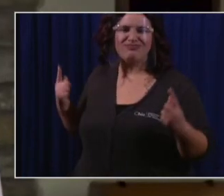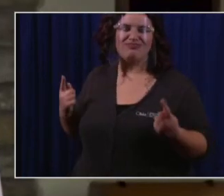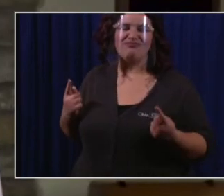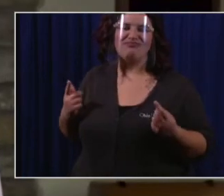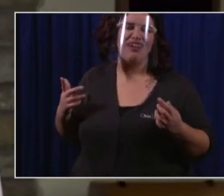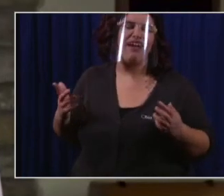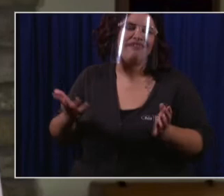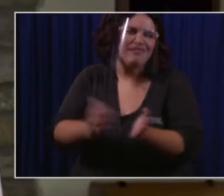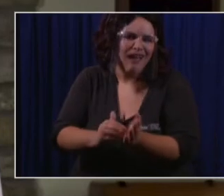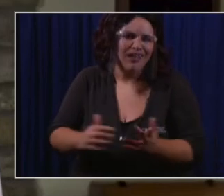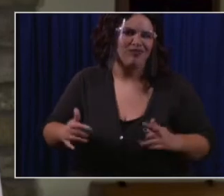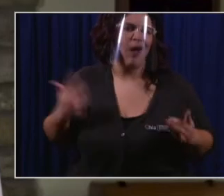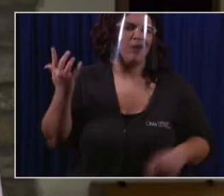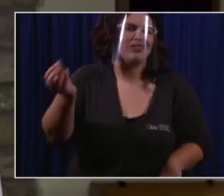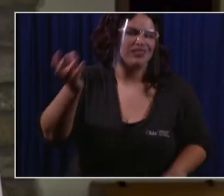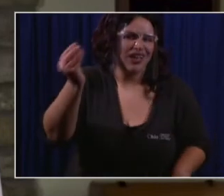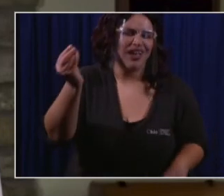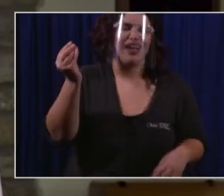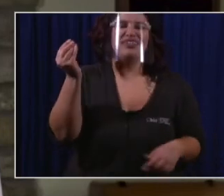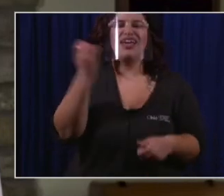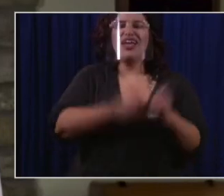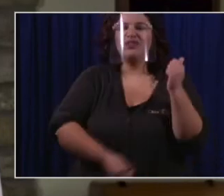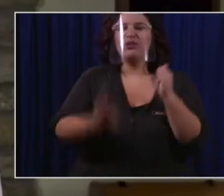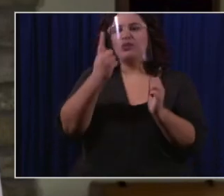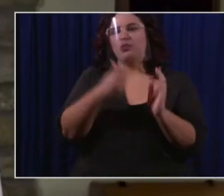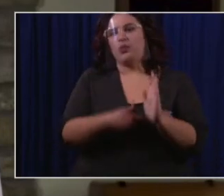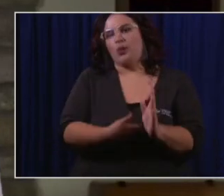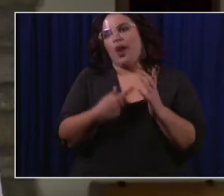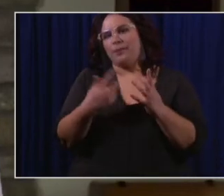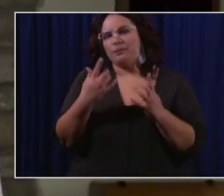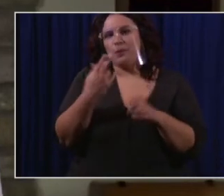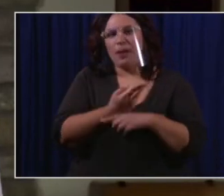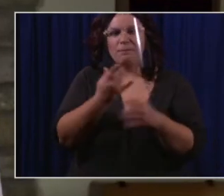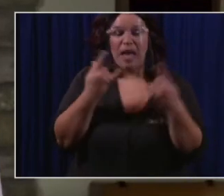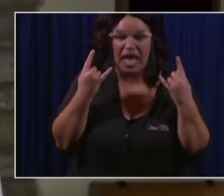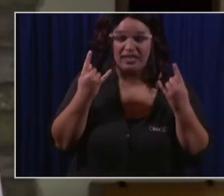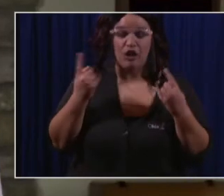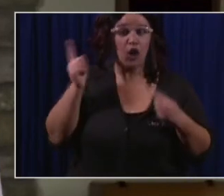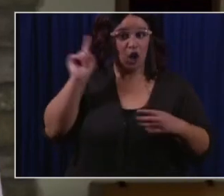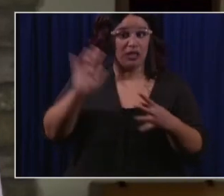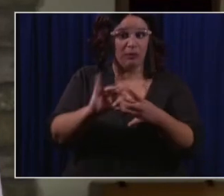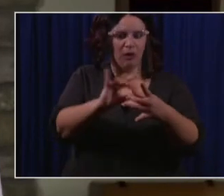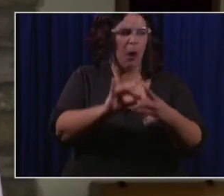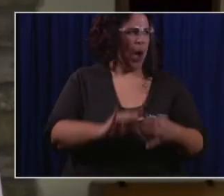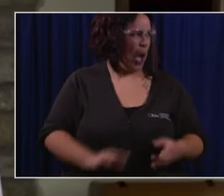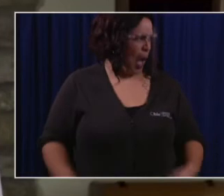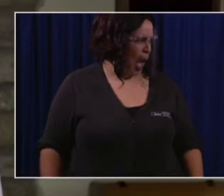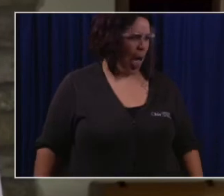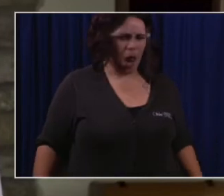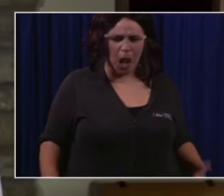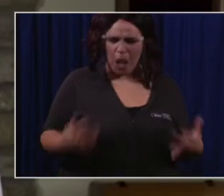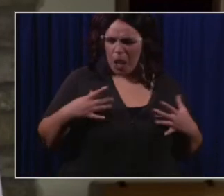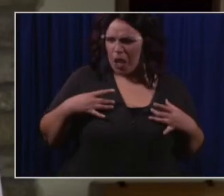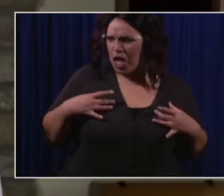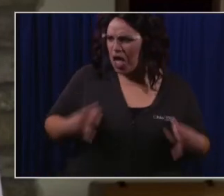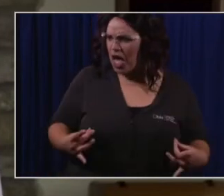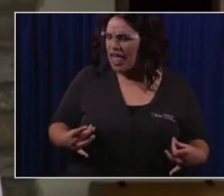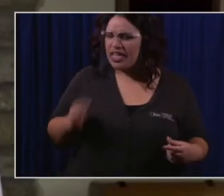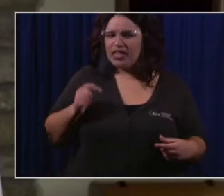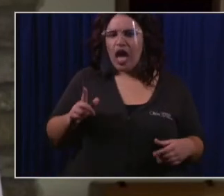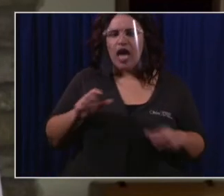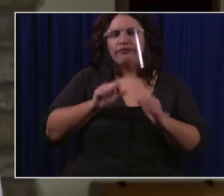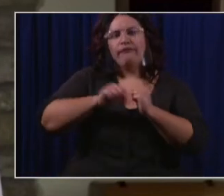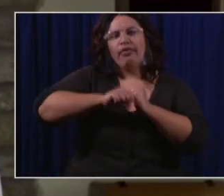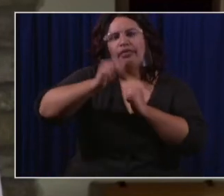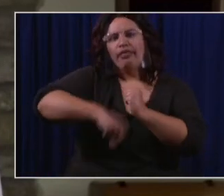masks on. So some people said they preferred that type of shower in the future. So I don't know whether that will catch on or not, but it seemed to